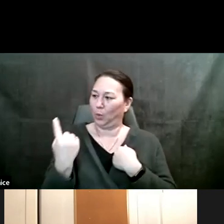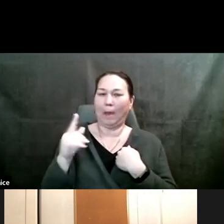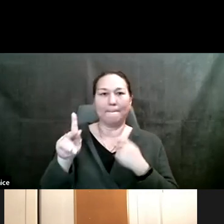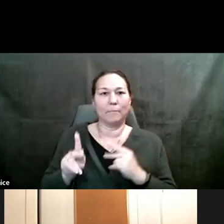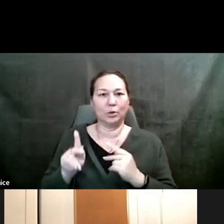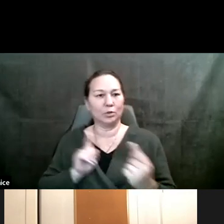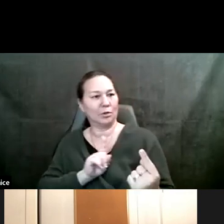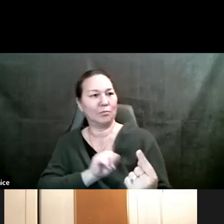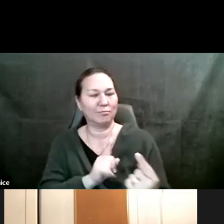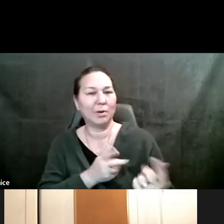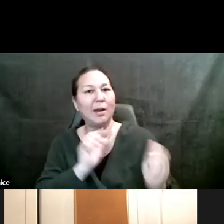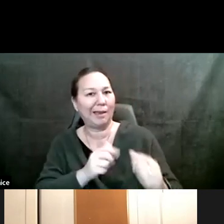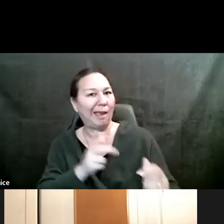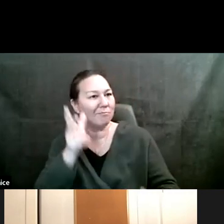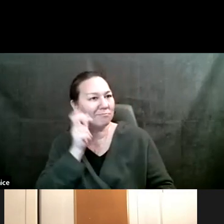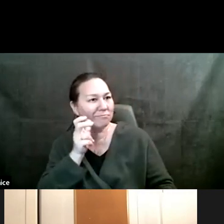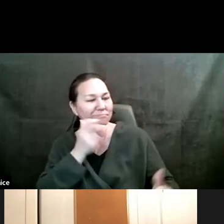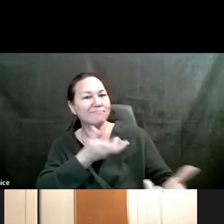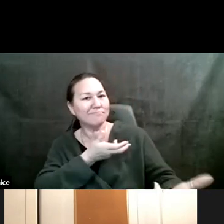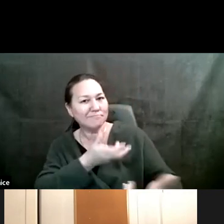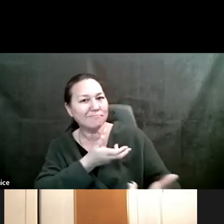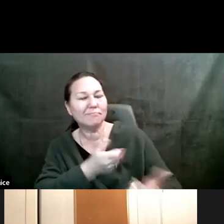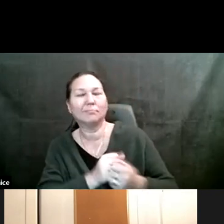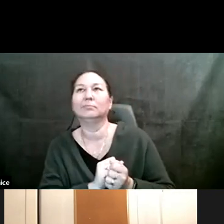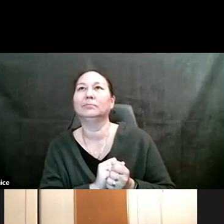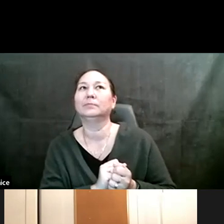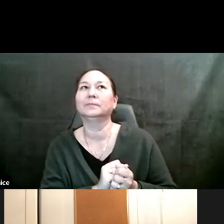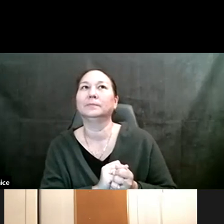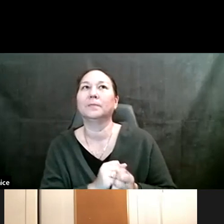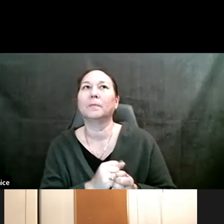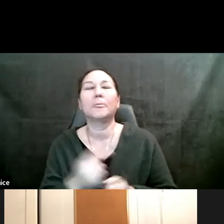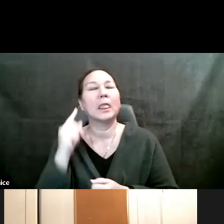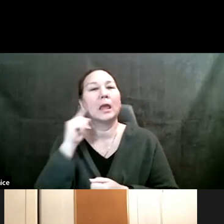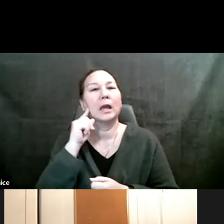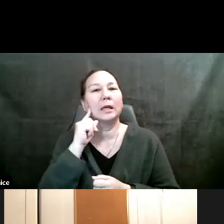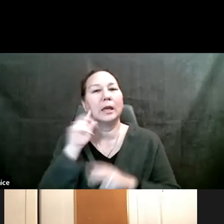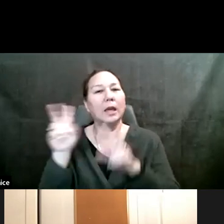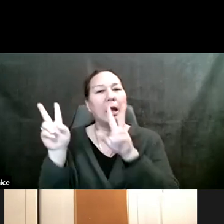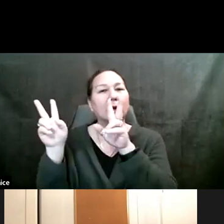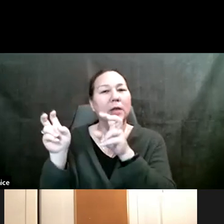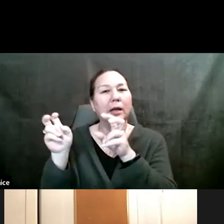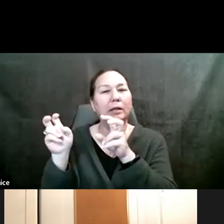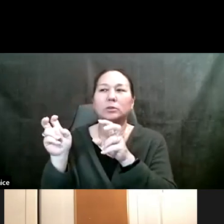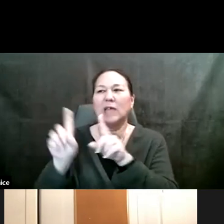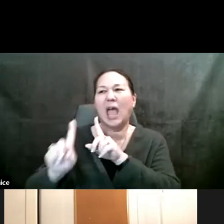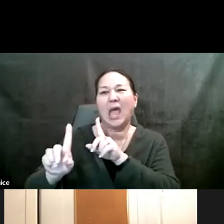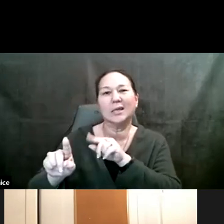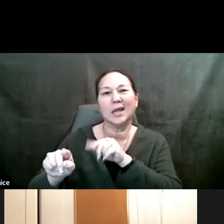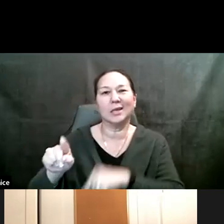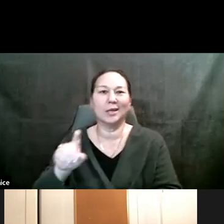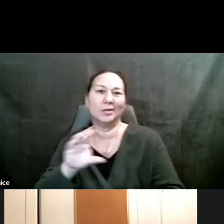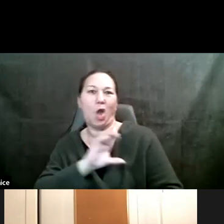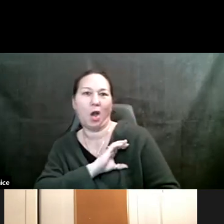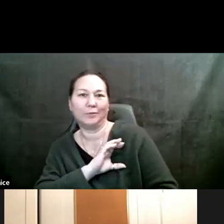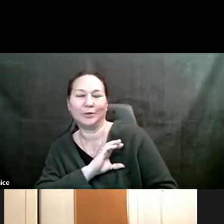wondering how you know I hear these titles of attendance officer or that type of thing um that